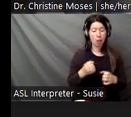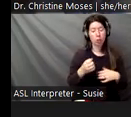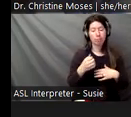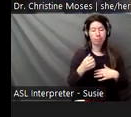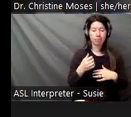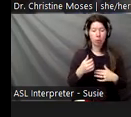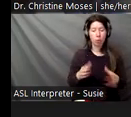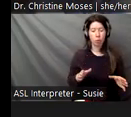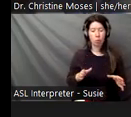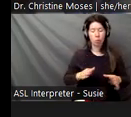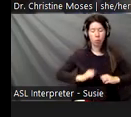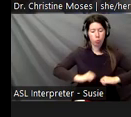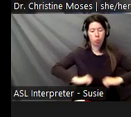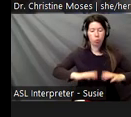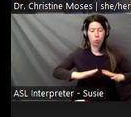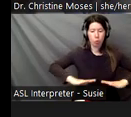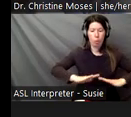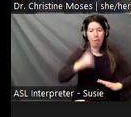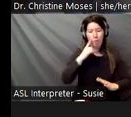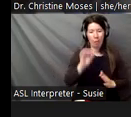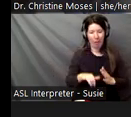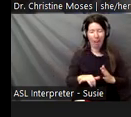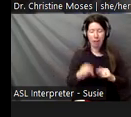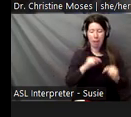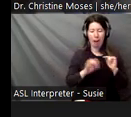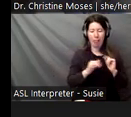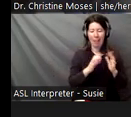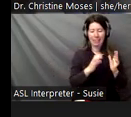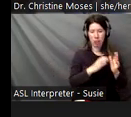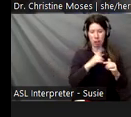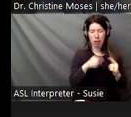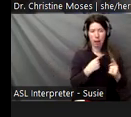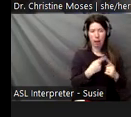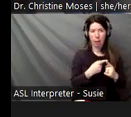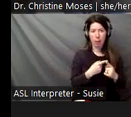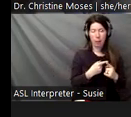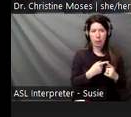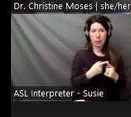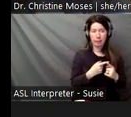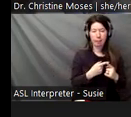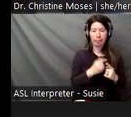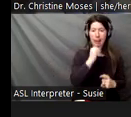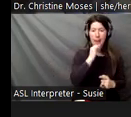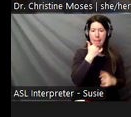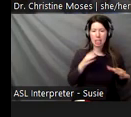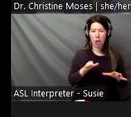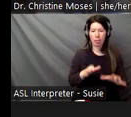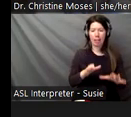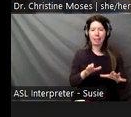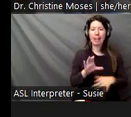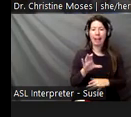back on the sections where we talk about the misconduct cases and policy.